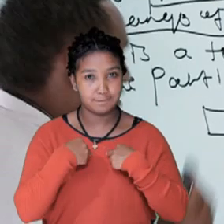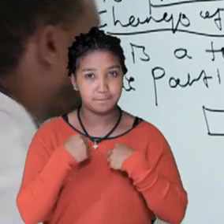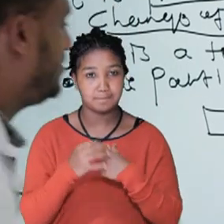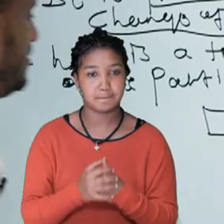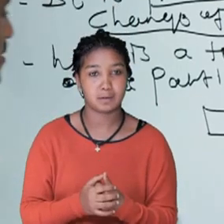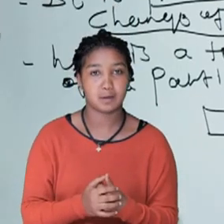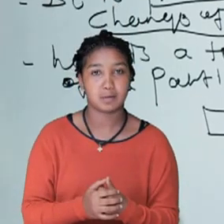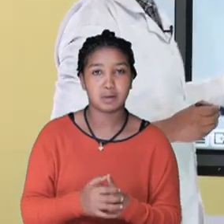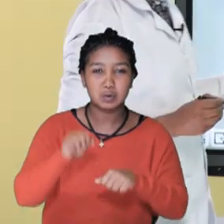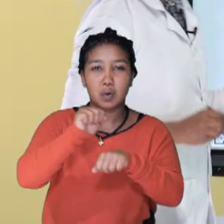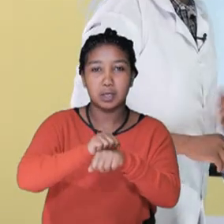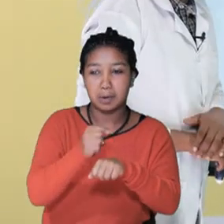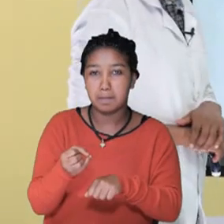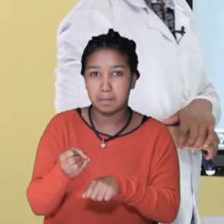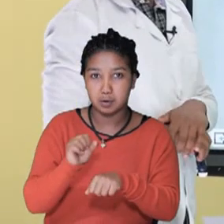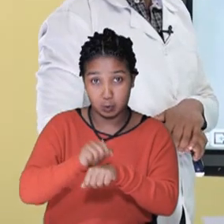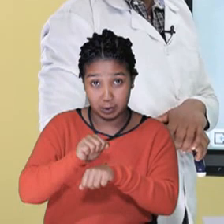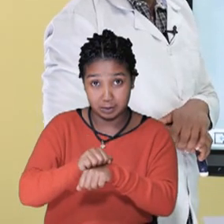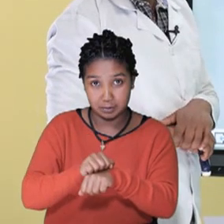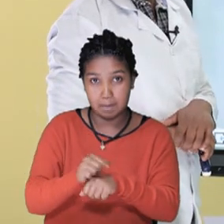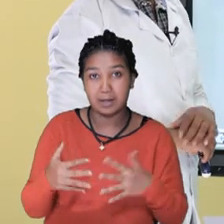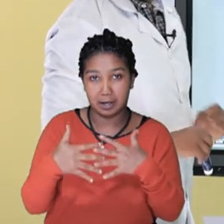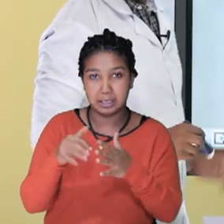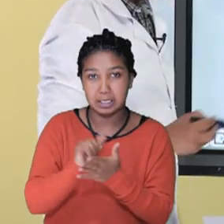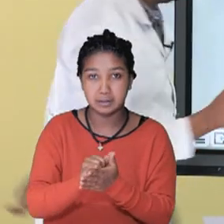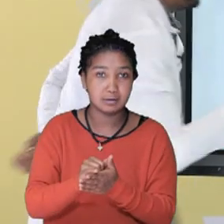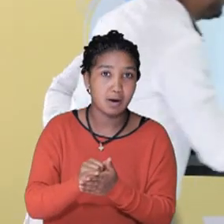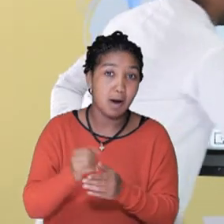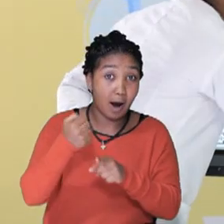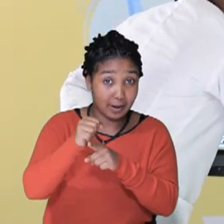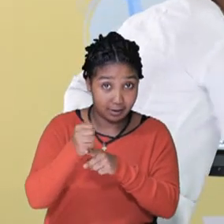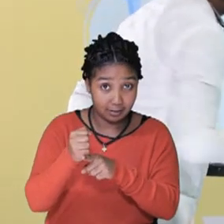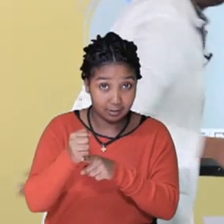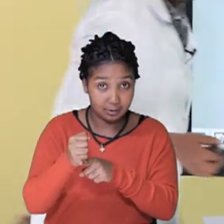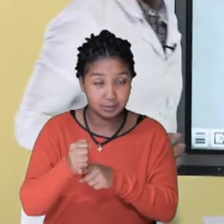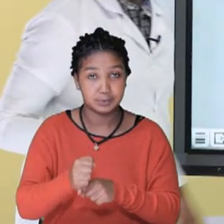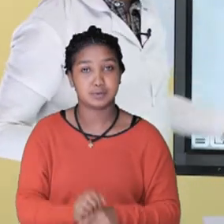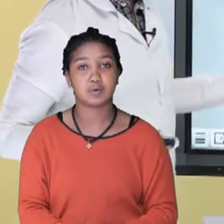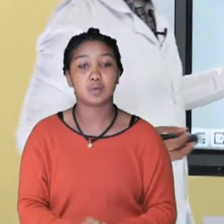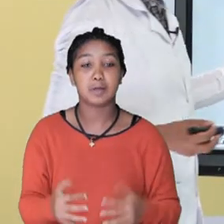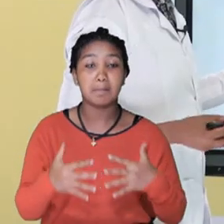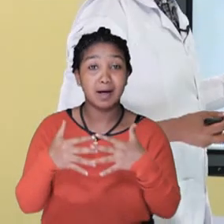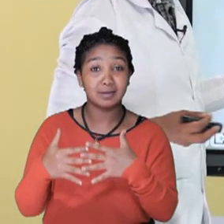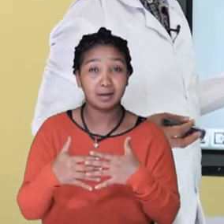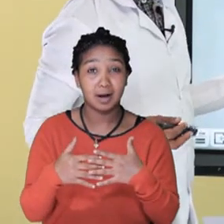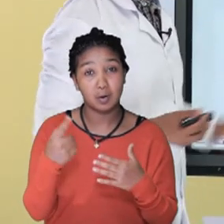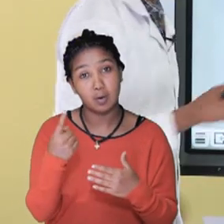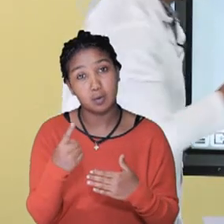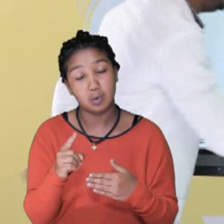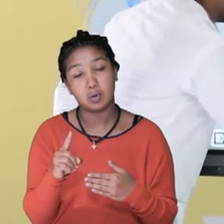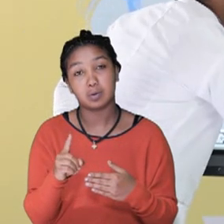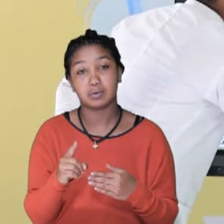solid particle, solid material, that is iron. So the materials, the particles